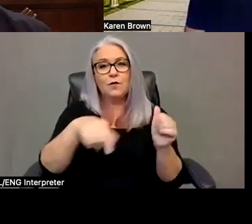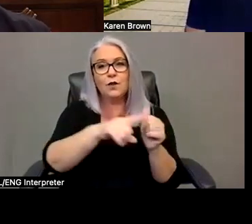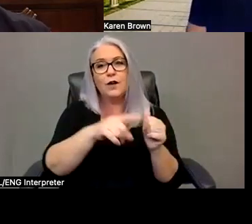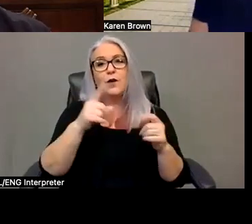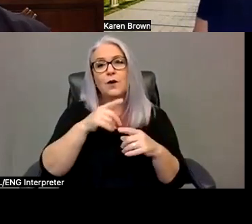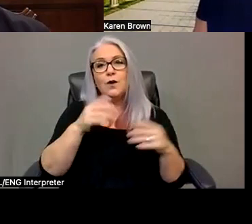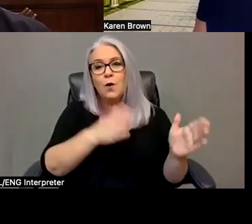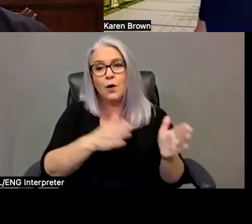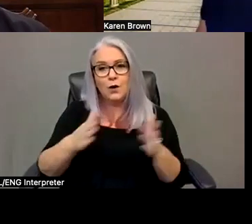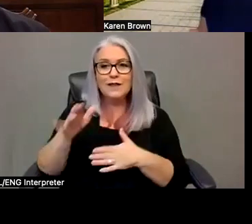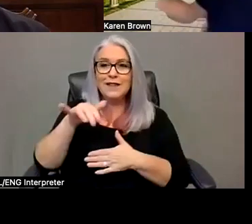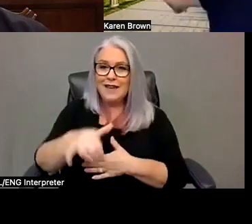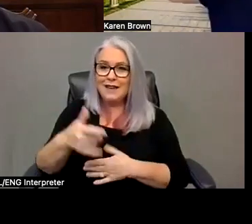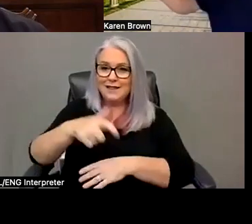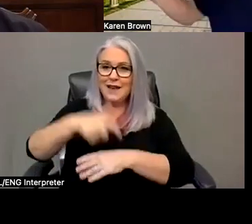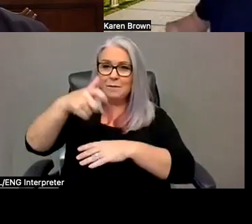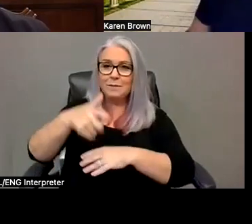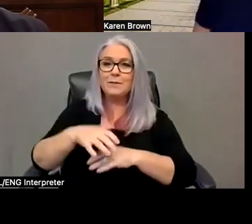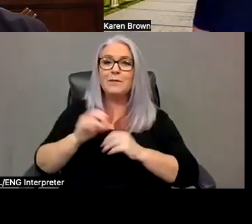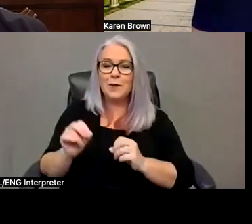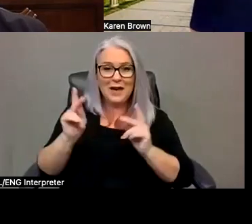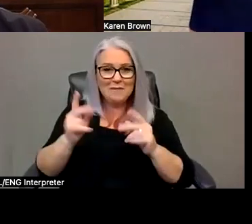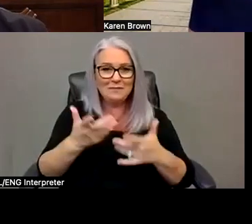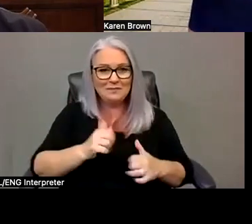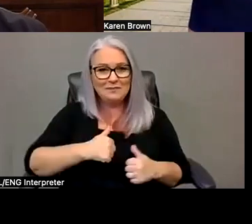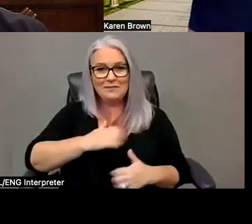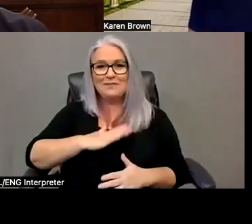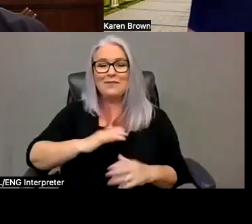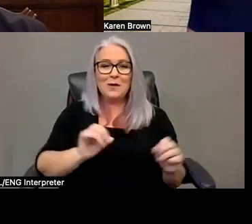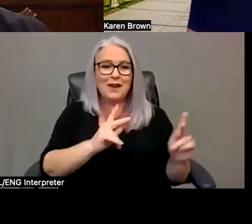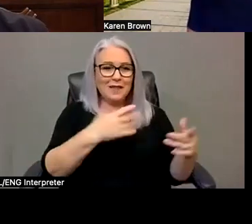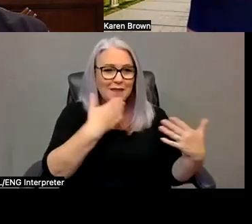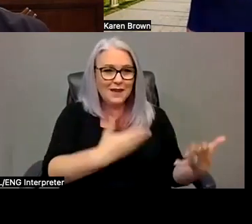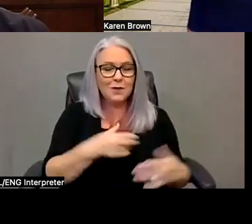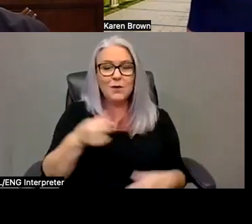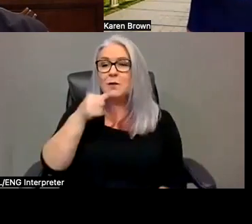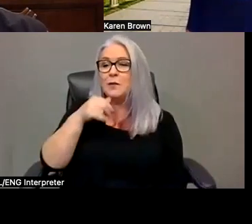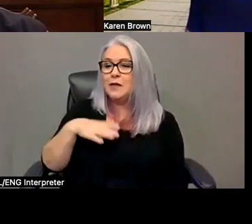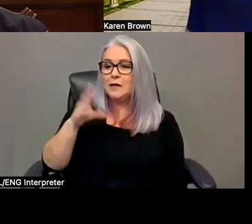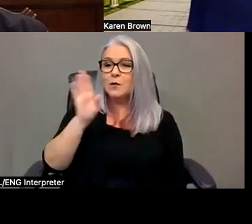time. That's time. Wow. Okay. Thank you. Ms. Brown?